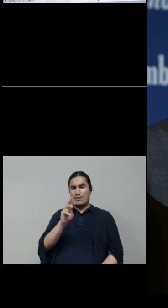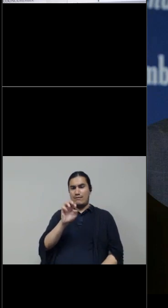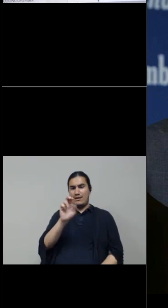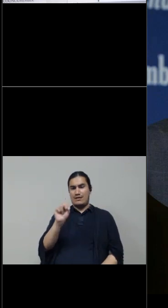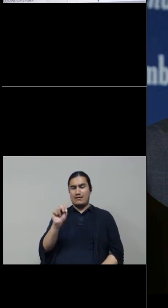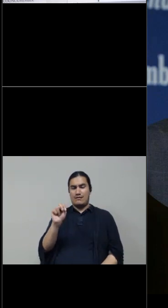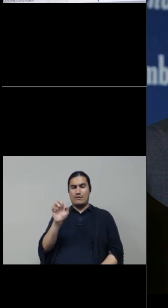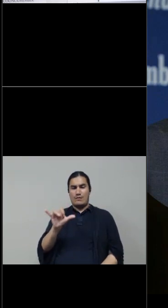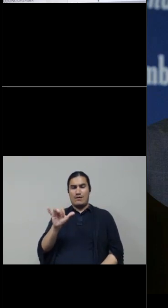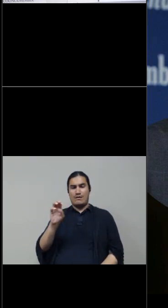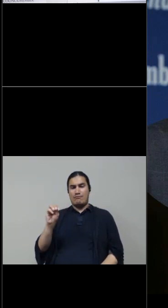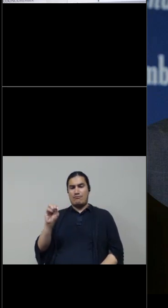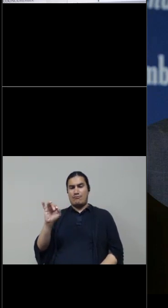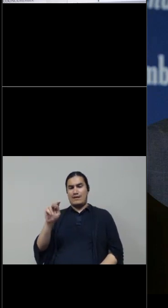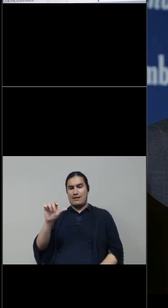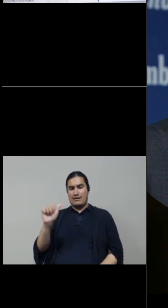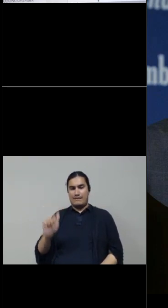Mineta.